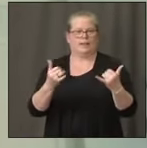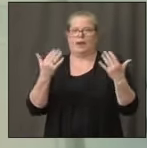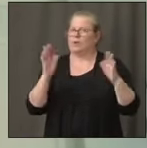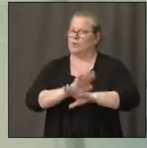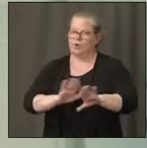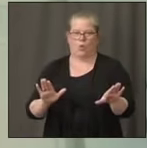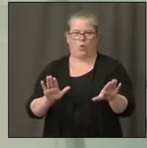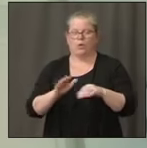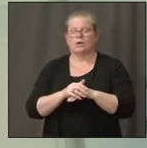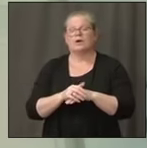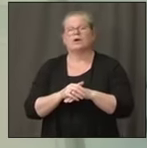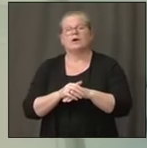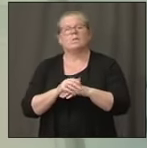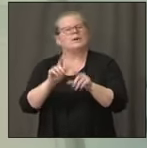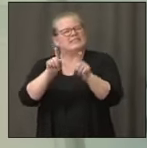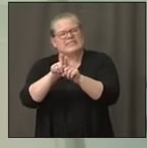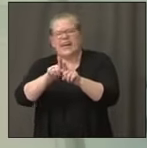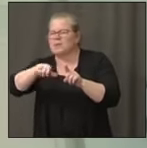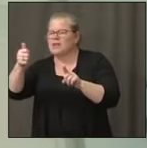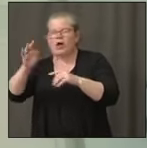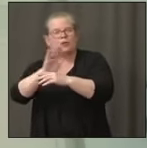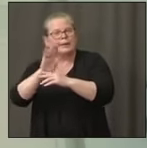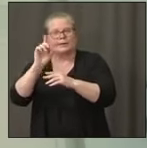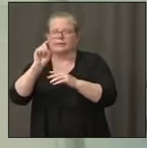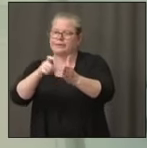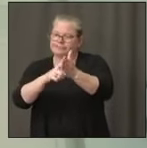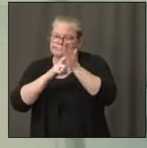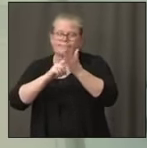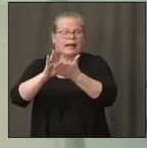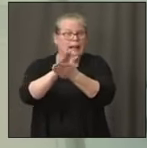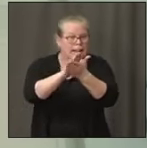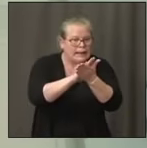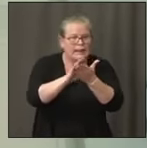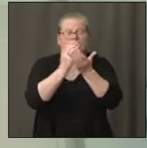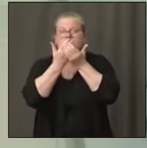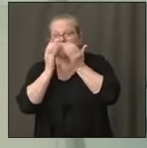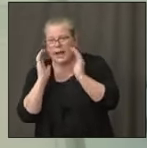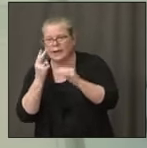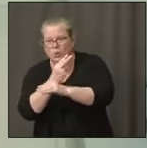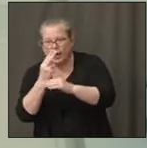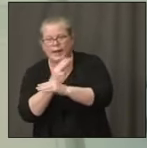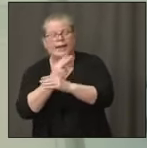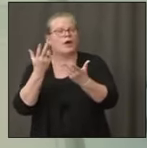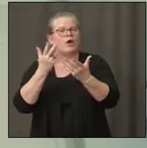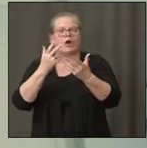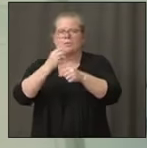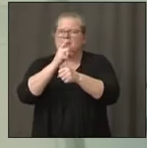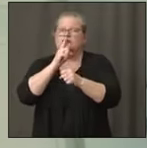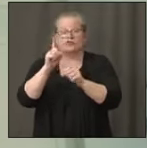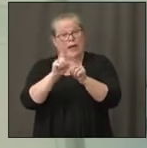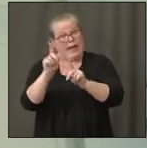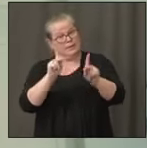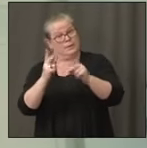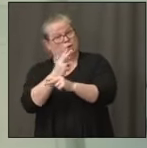Again, mask wearing, cleaning, reduced capacity, and making sure that people really embrace all of that as they use the ferry.